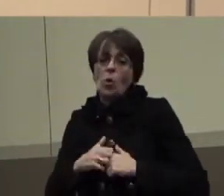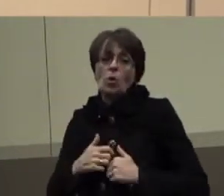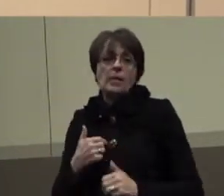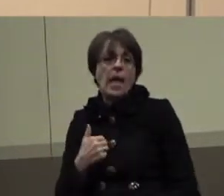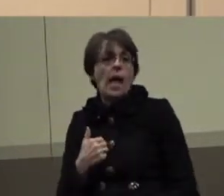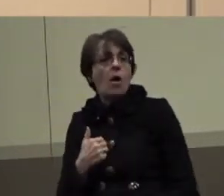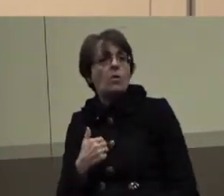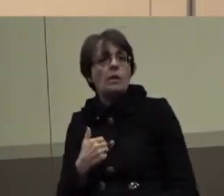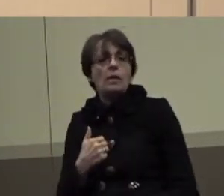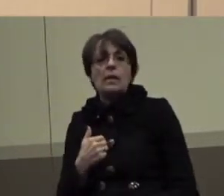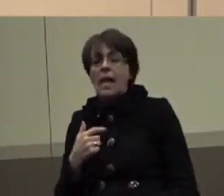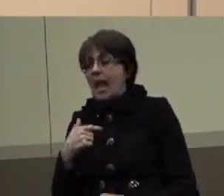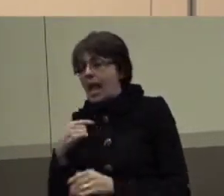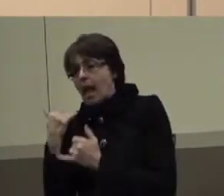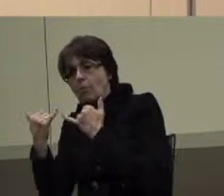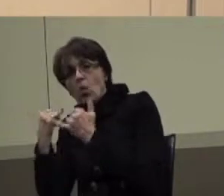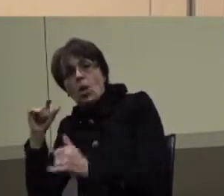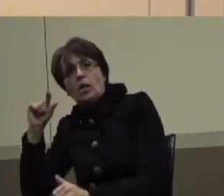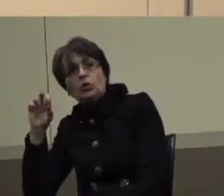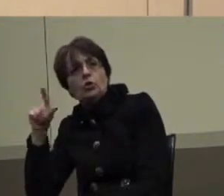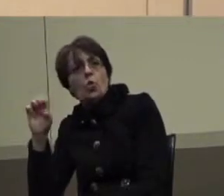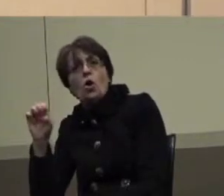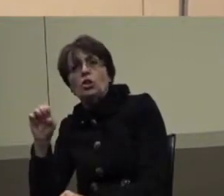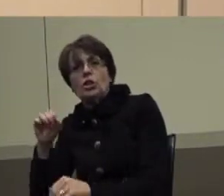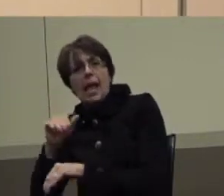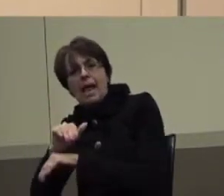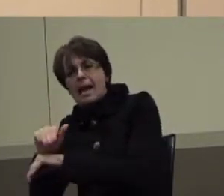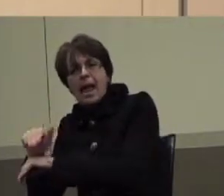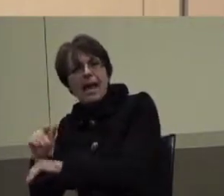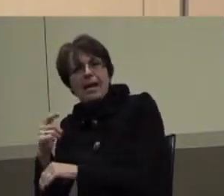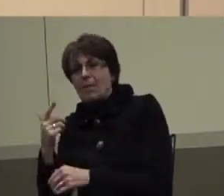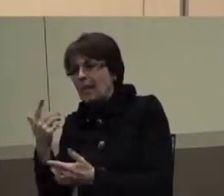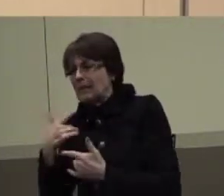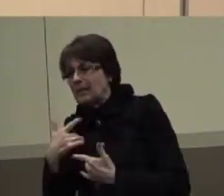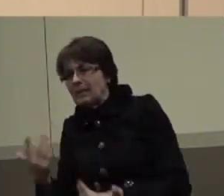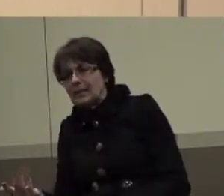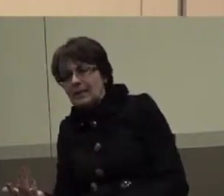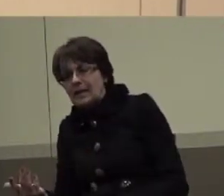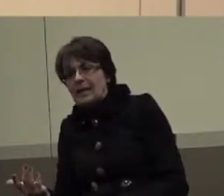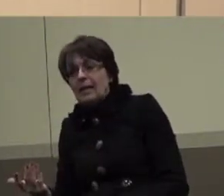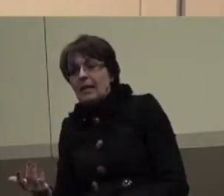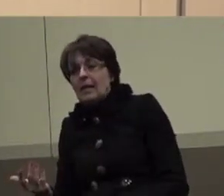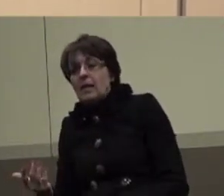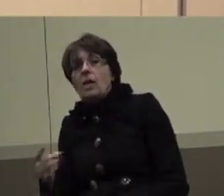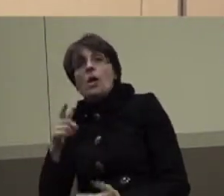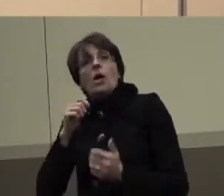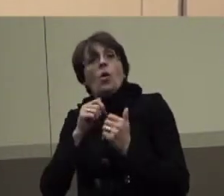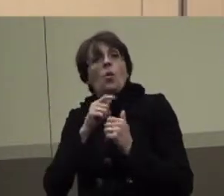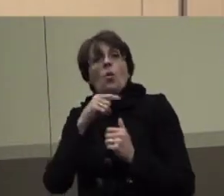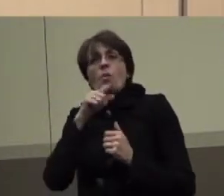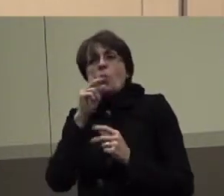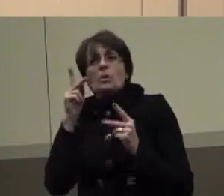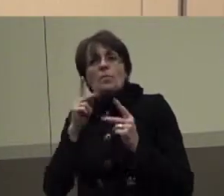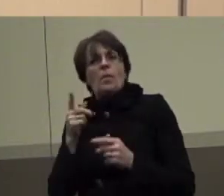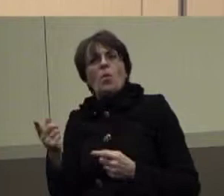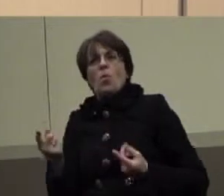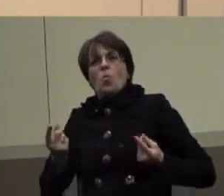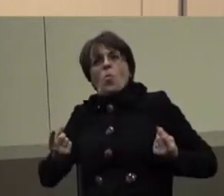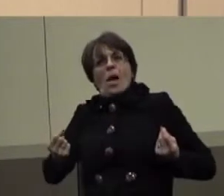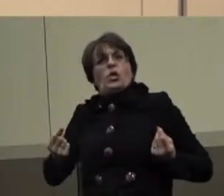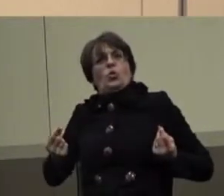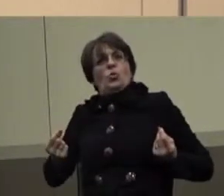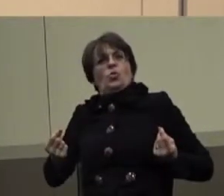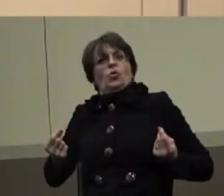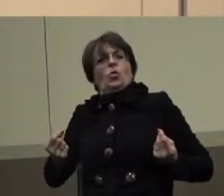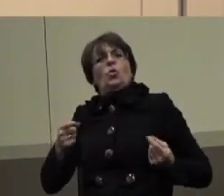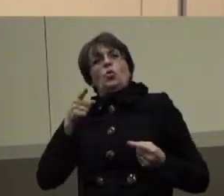I'm having the phone calls with George late at night, like, what did you do with people like that? So I want